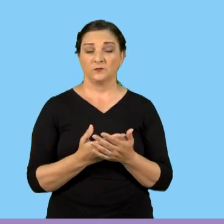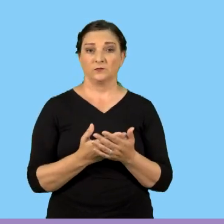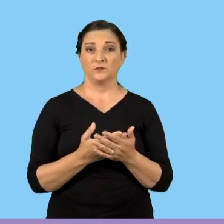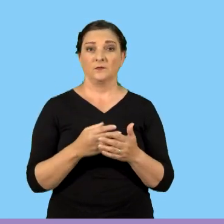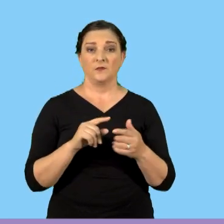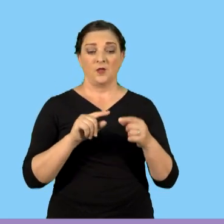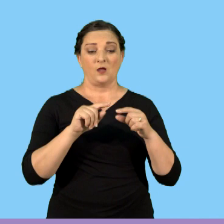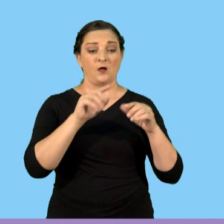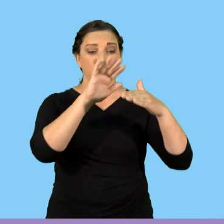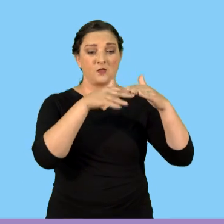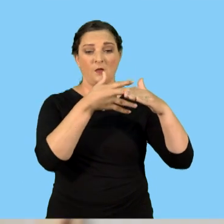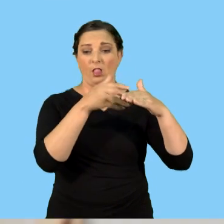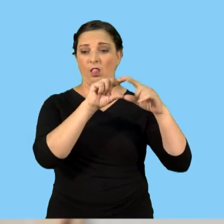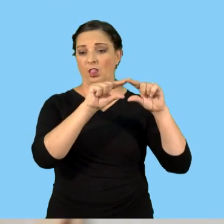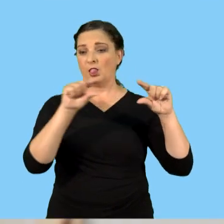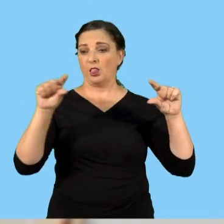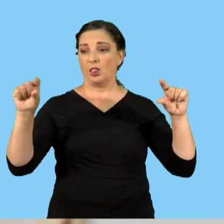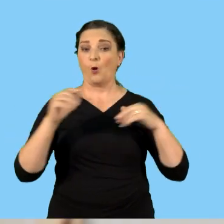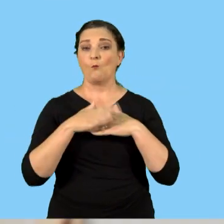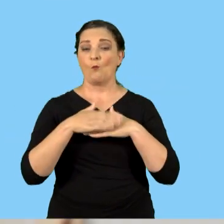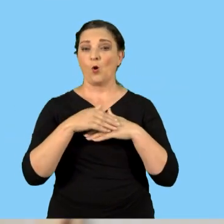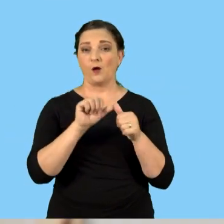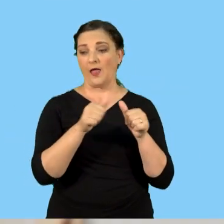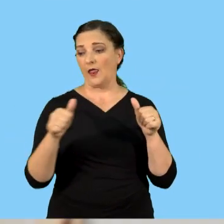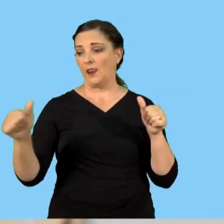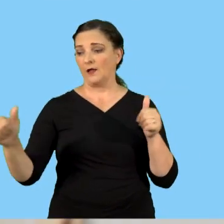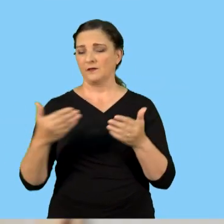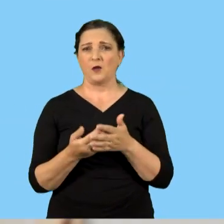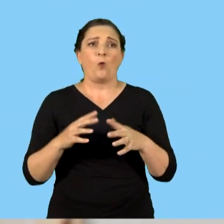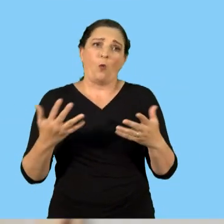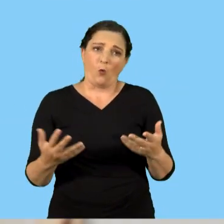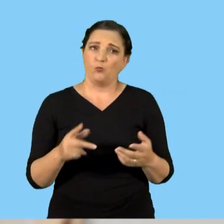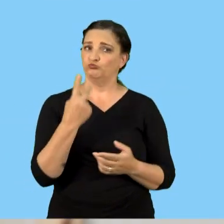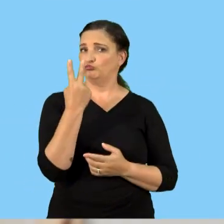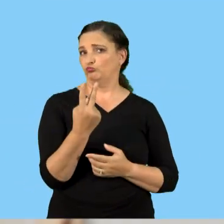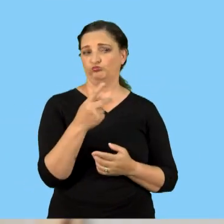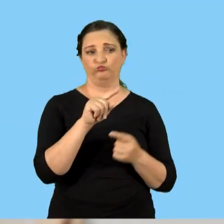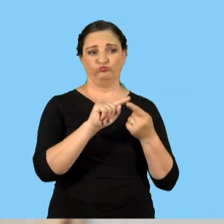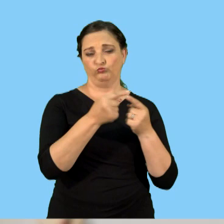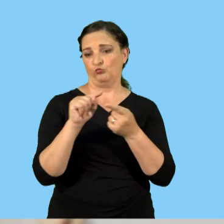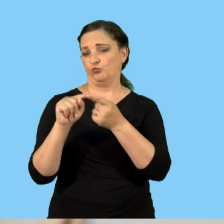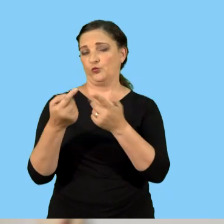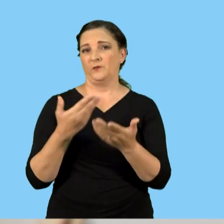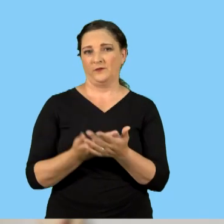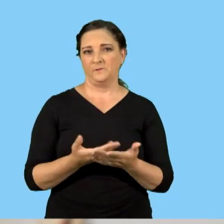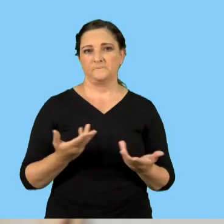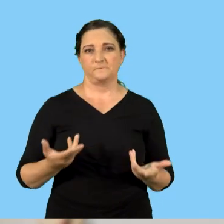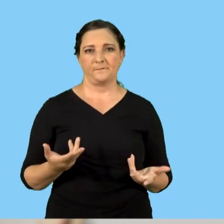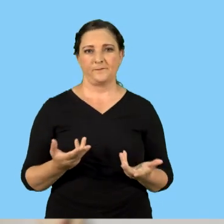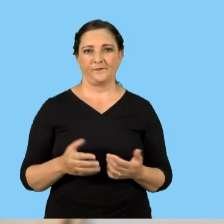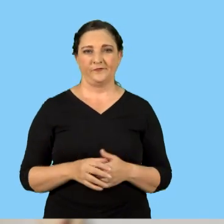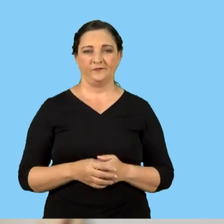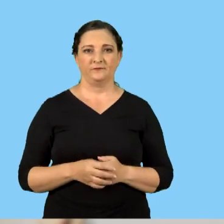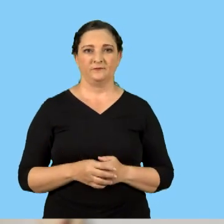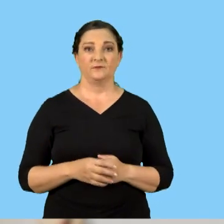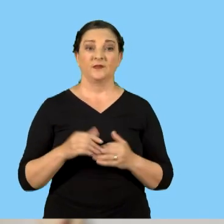can extend your table and have more points there, but we can also just have 2 points in our table, and then we are